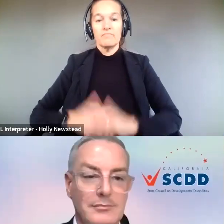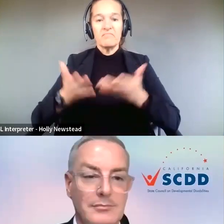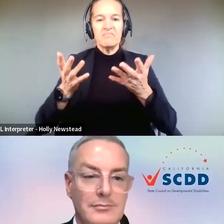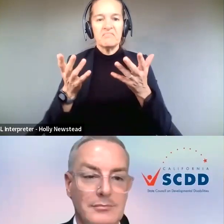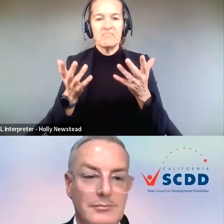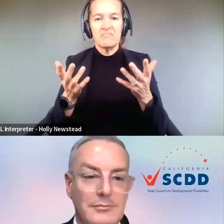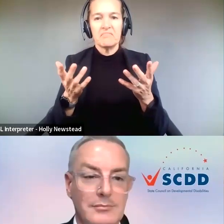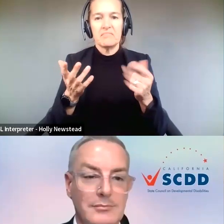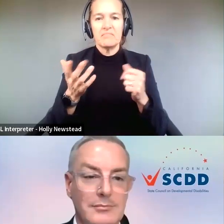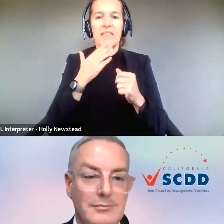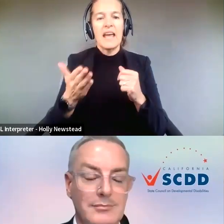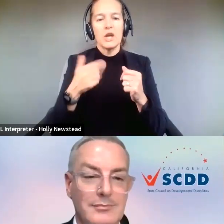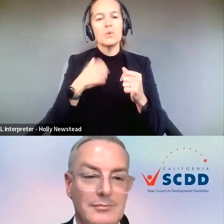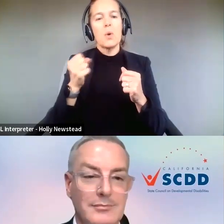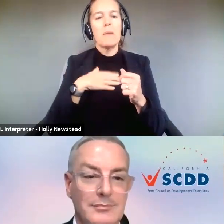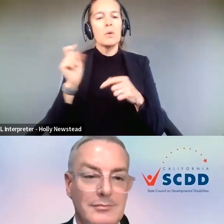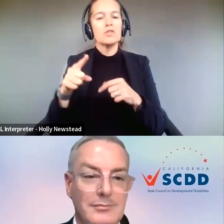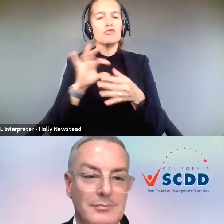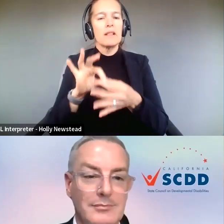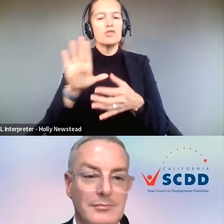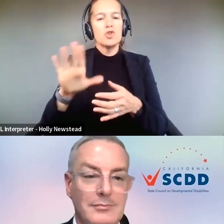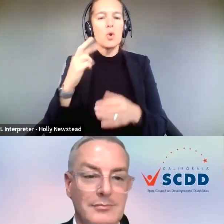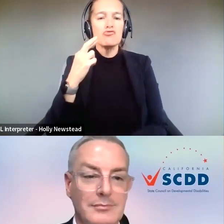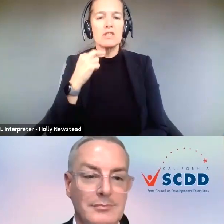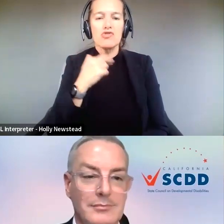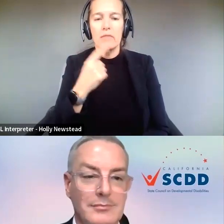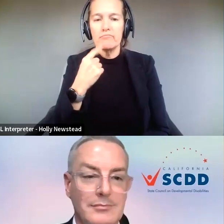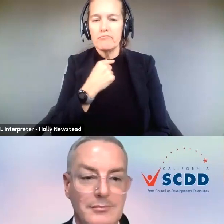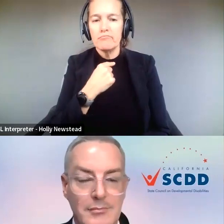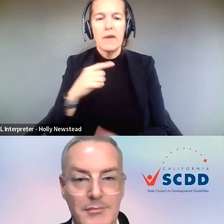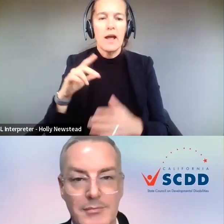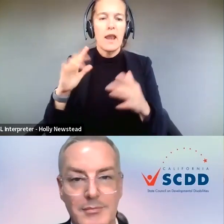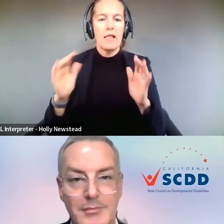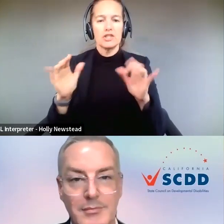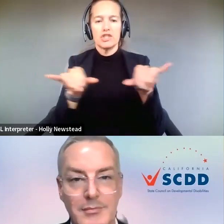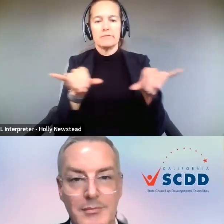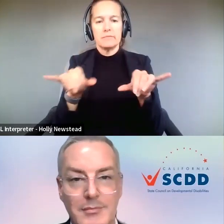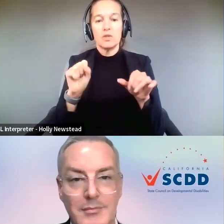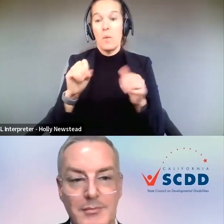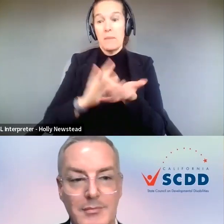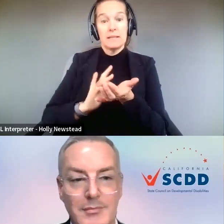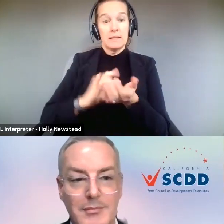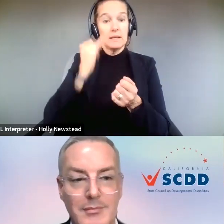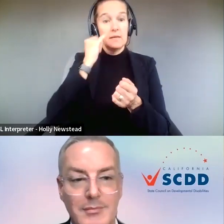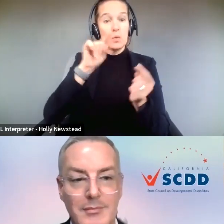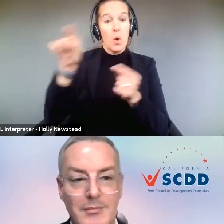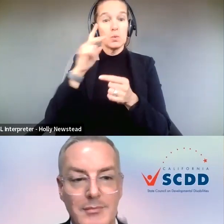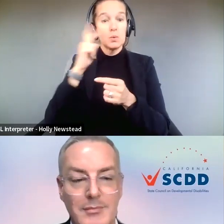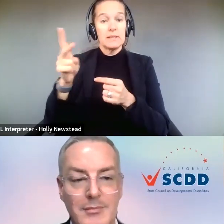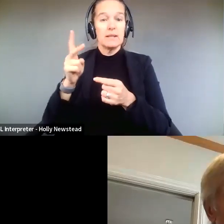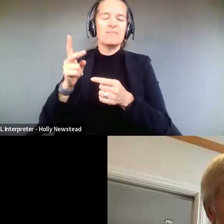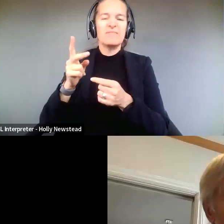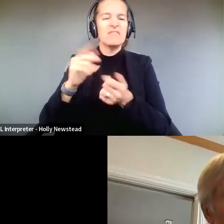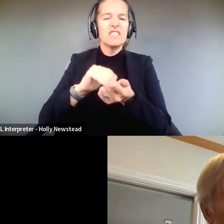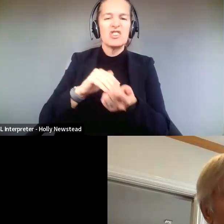your restaurant analogy. In medicine, if you go in to see a physician or a physician's